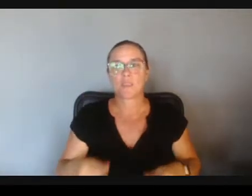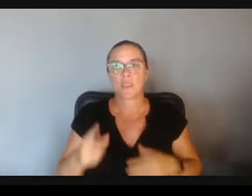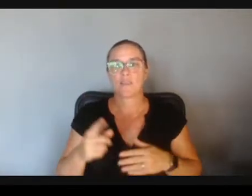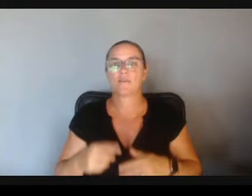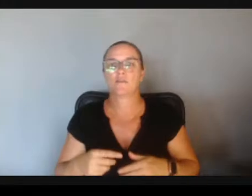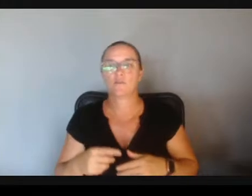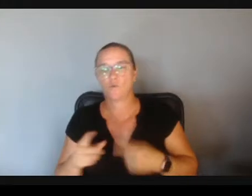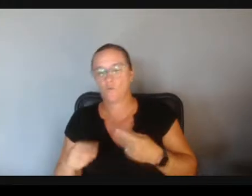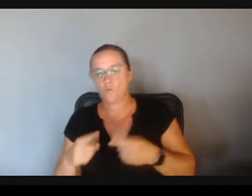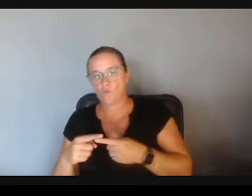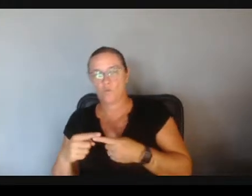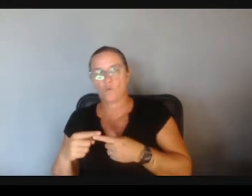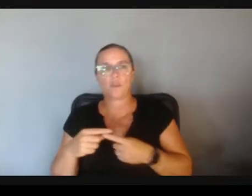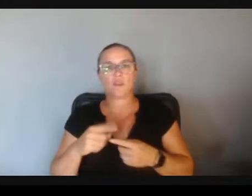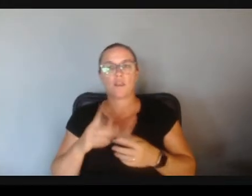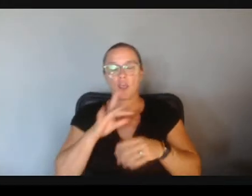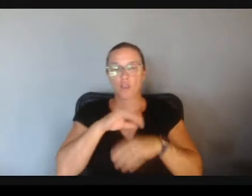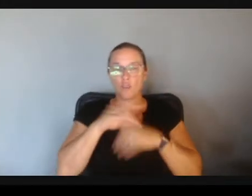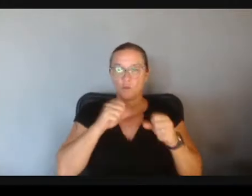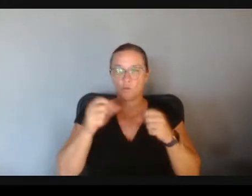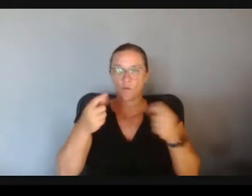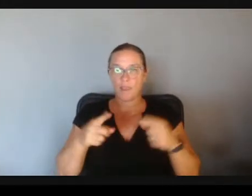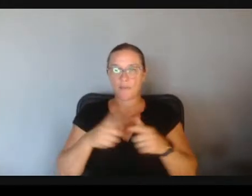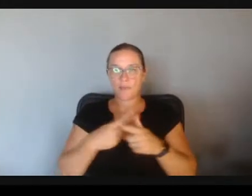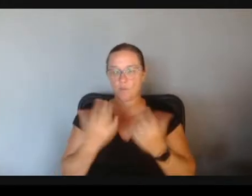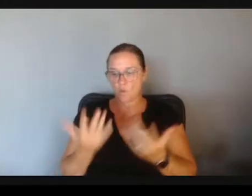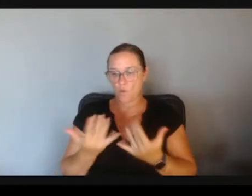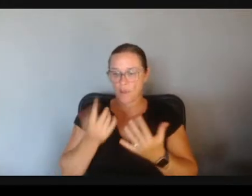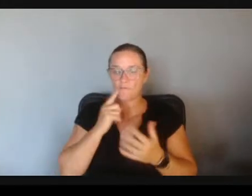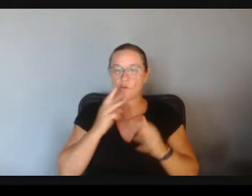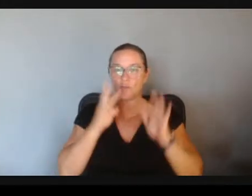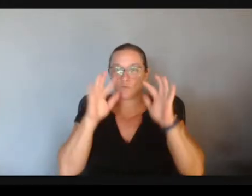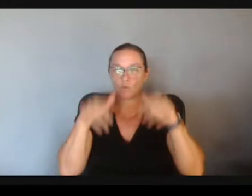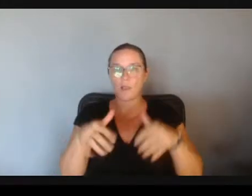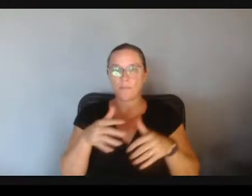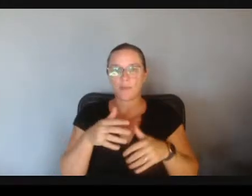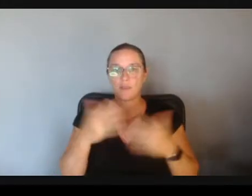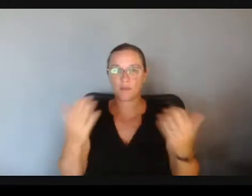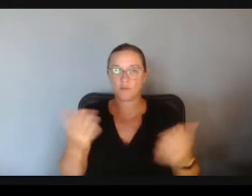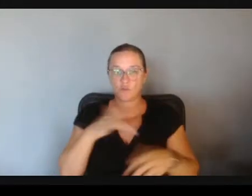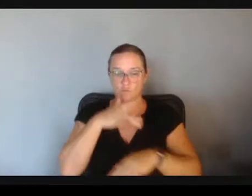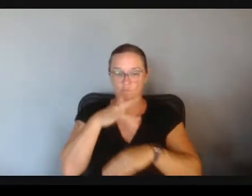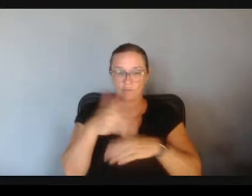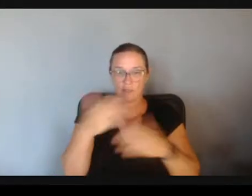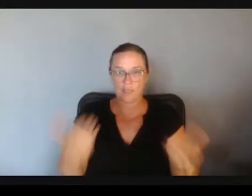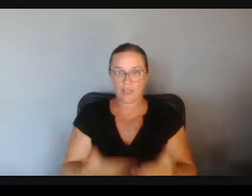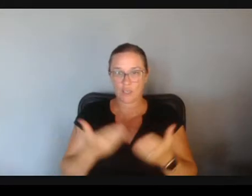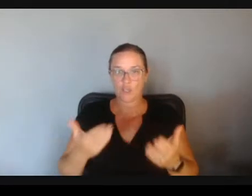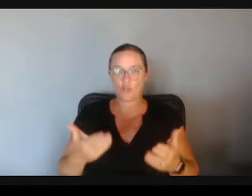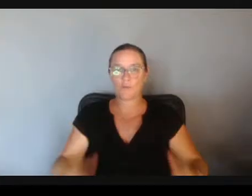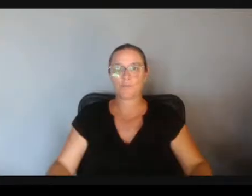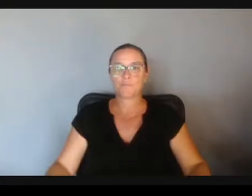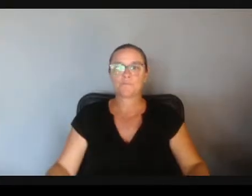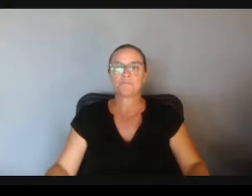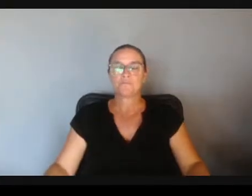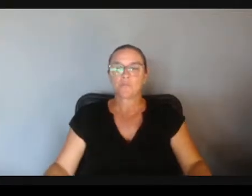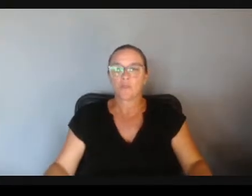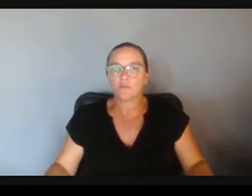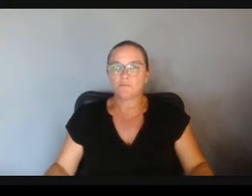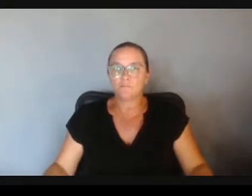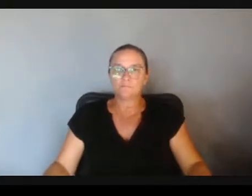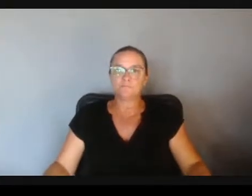following while we waited for the tsunami to reach Hawaii and then eventually California and the rest of the Pacific seaboard.